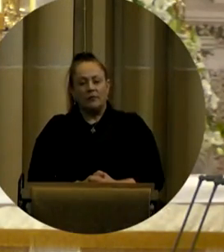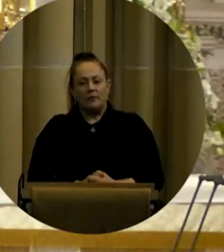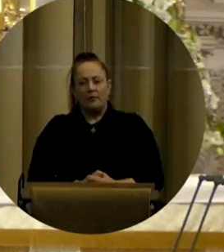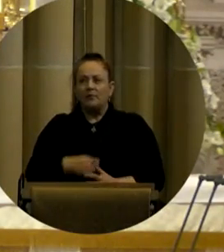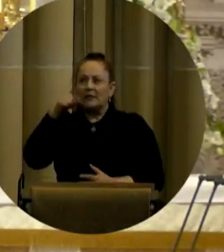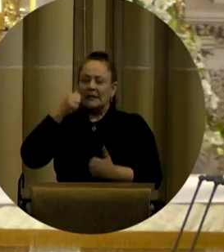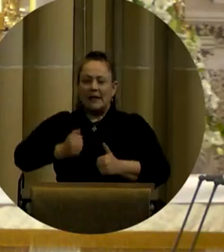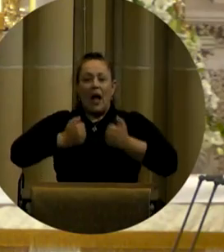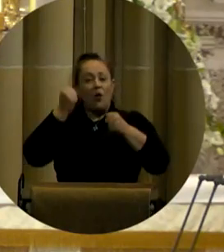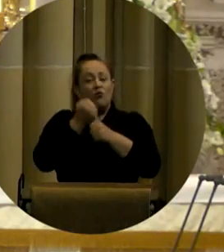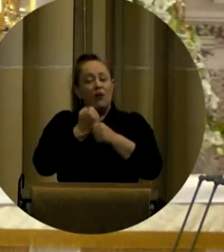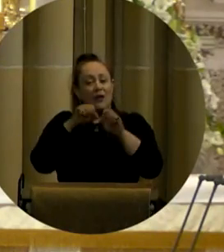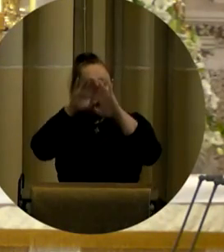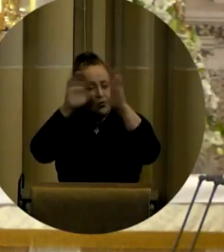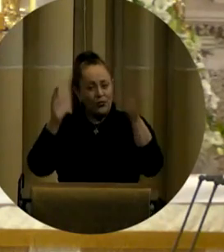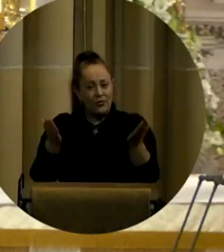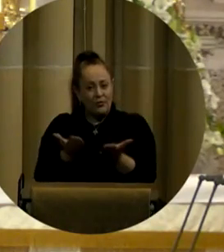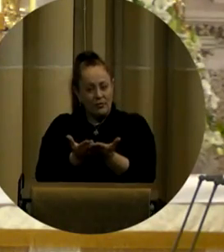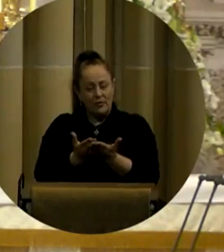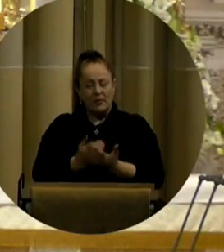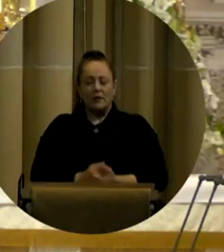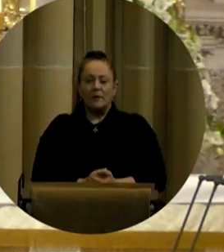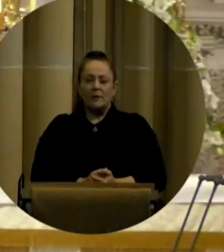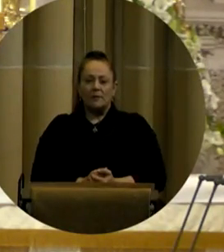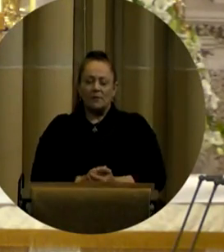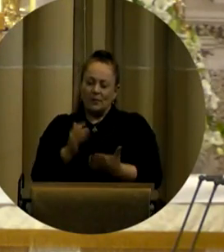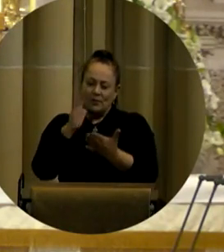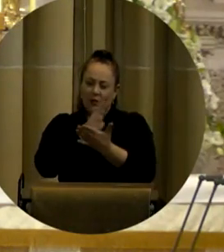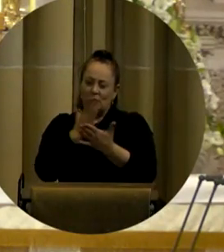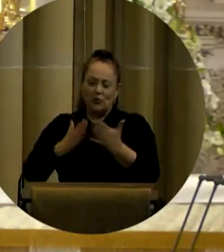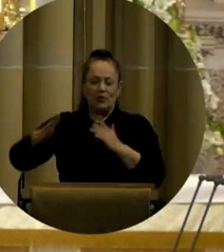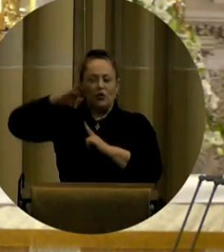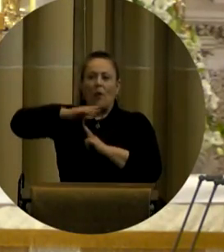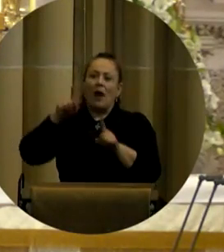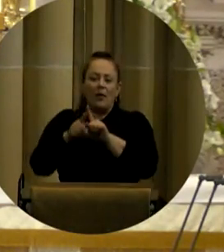creator, the ultimate why of all that is,